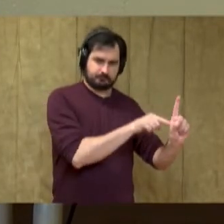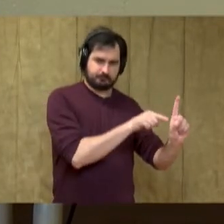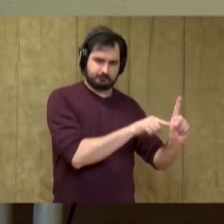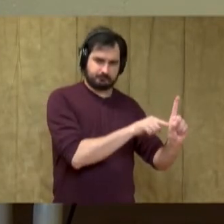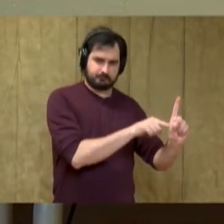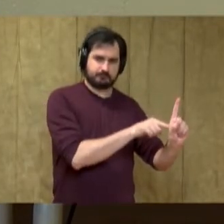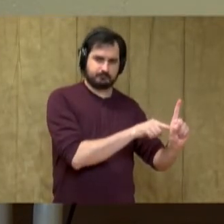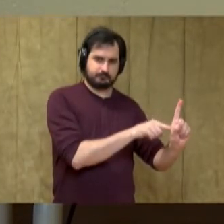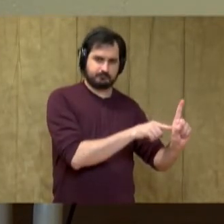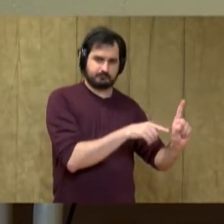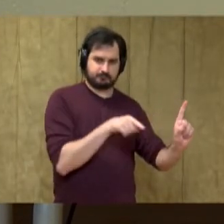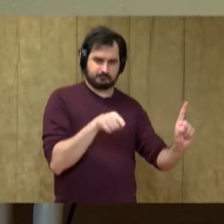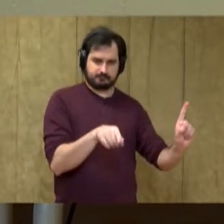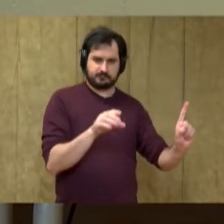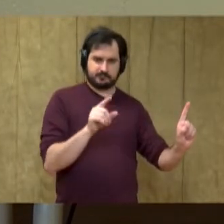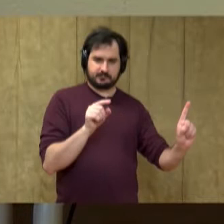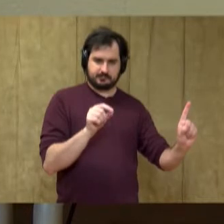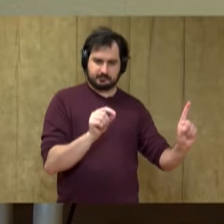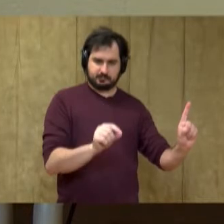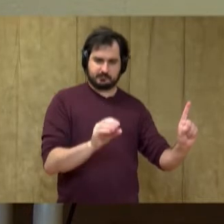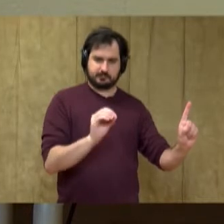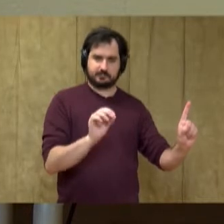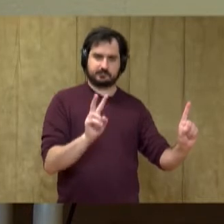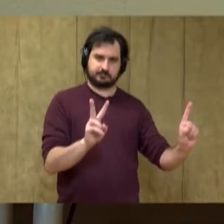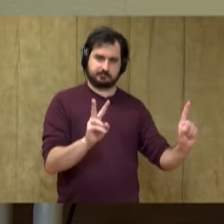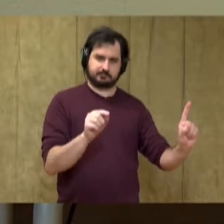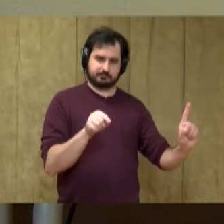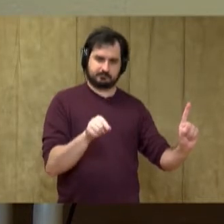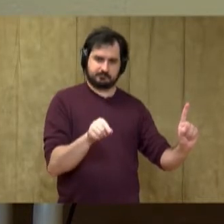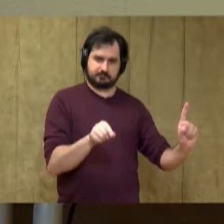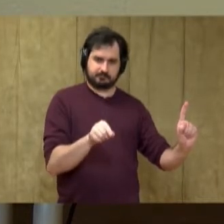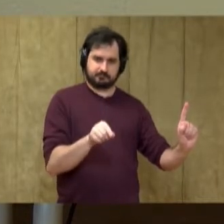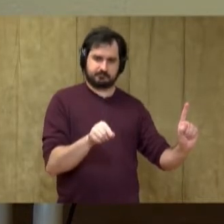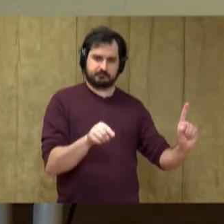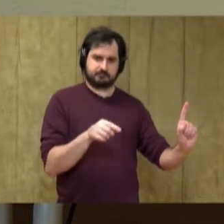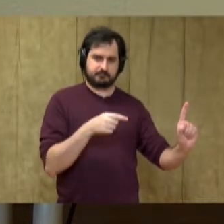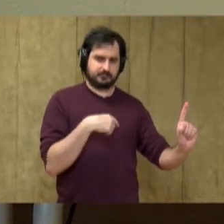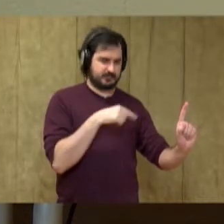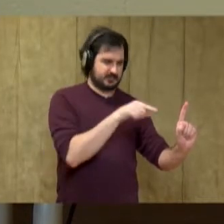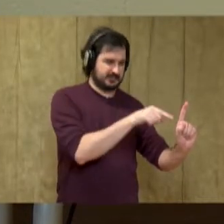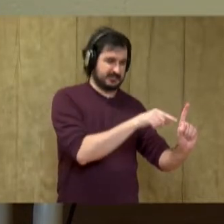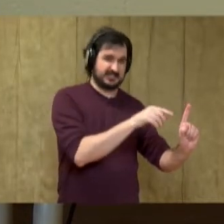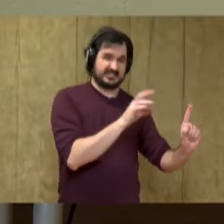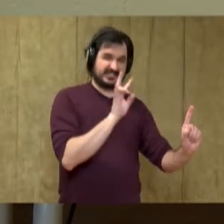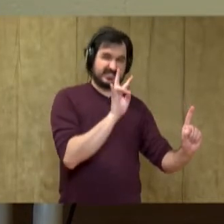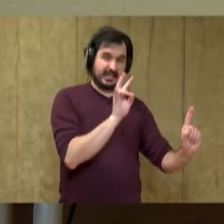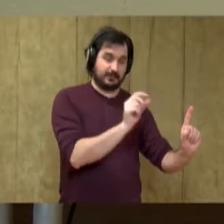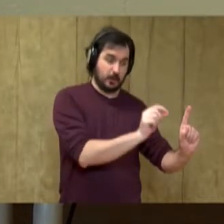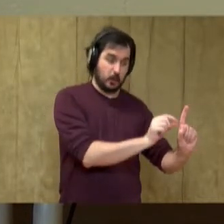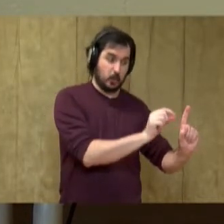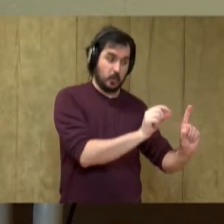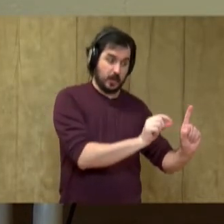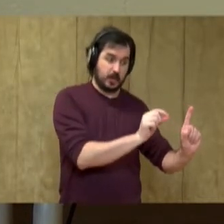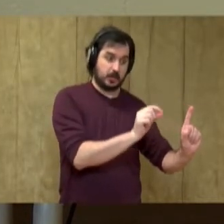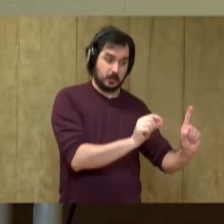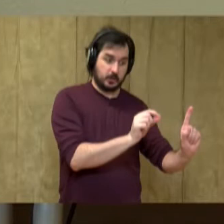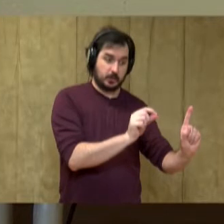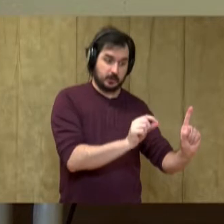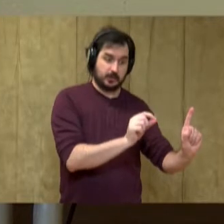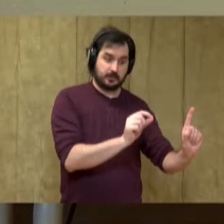and 2/10. All right, so I would go 7 jumps past 1/10, and that